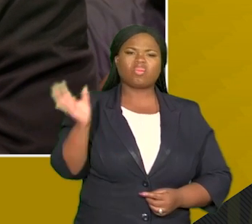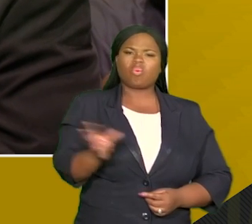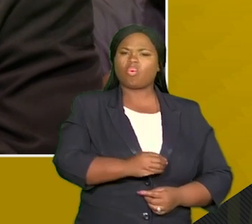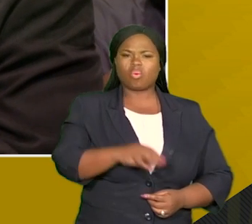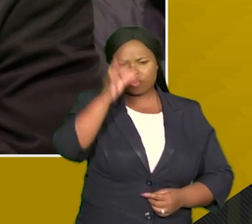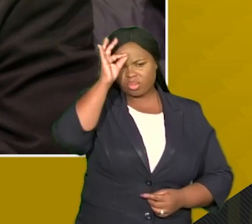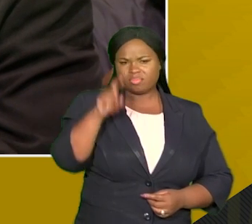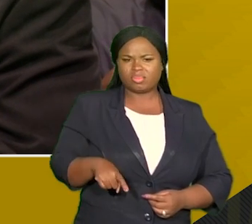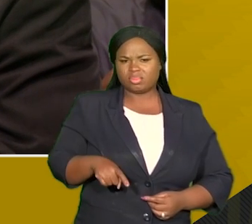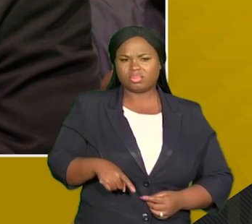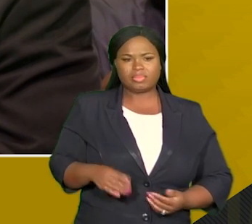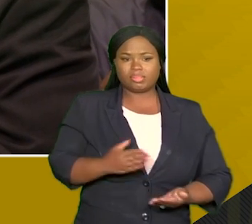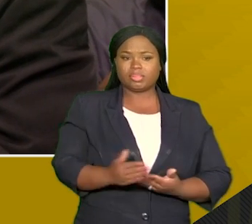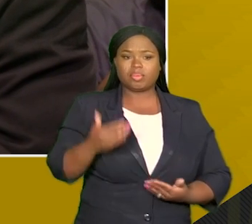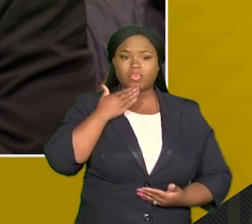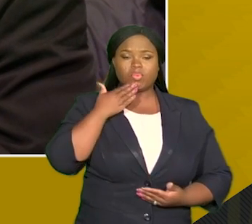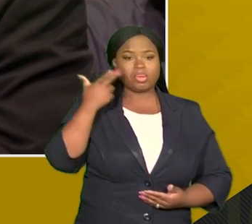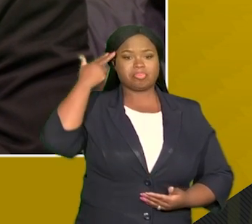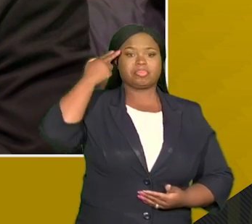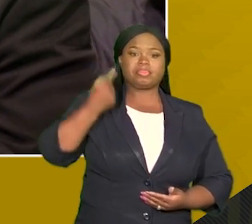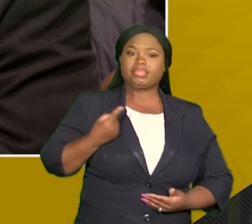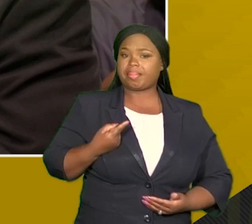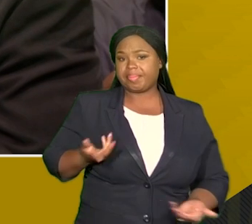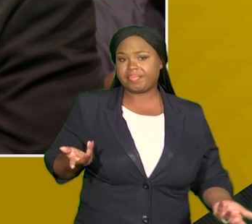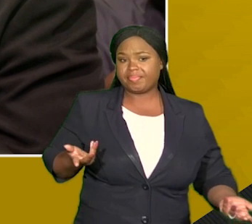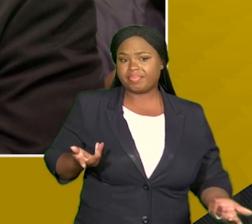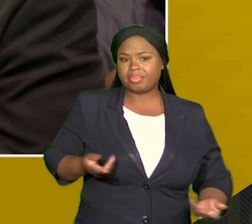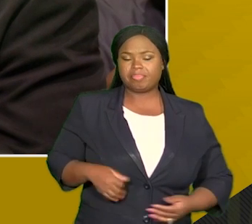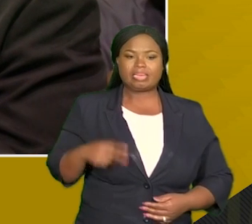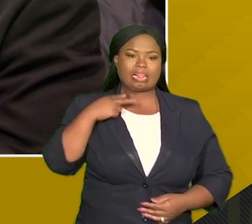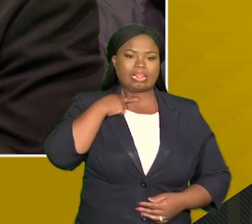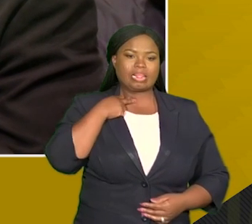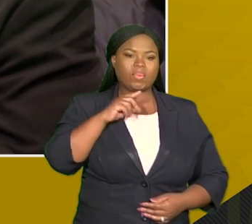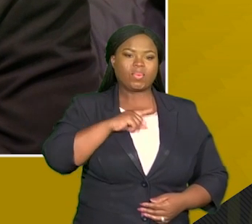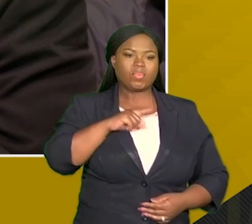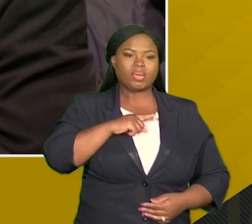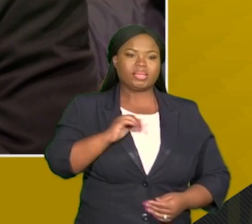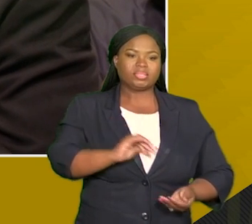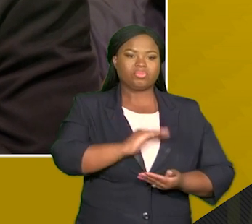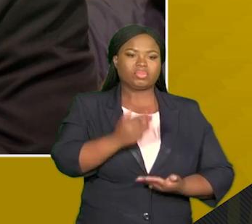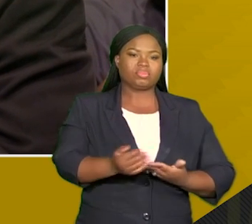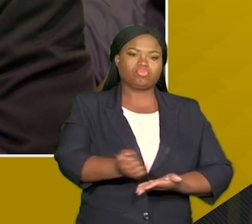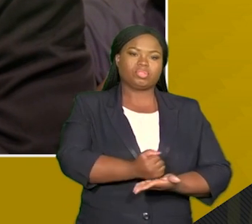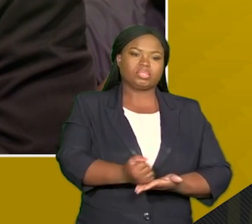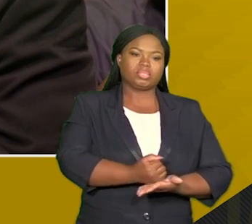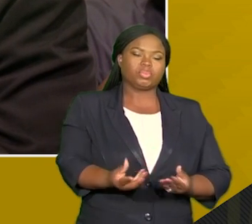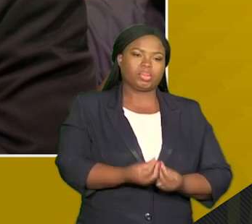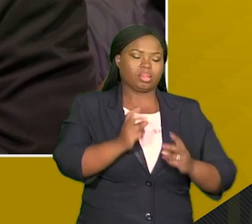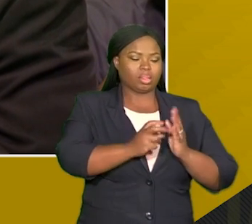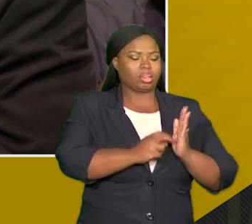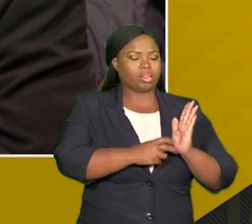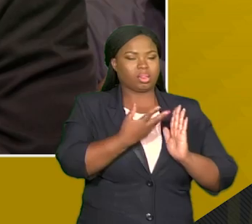police? What about the ones who have committed suicide? Unfortunately, because it's a trust that's been registered with certain